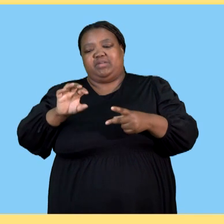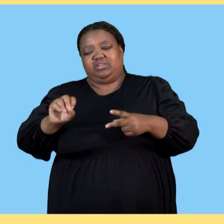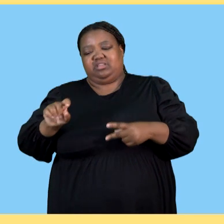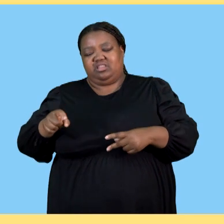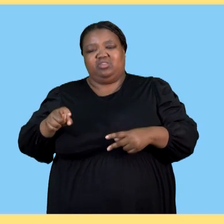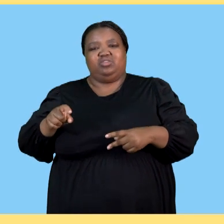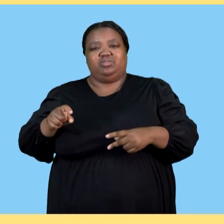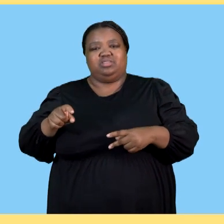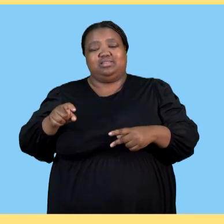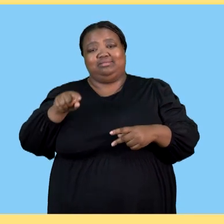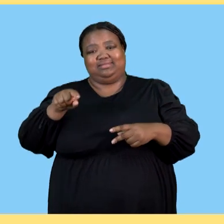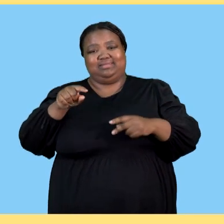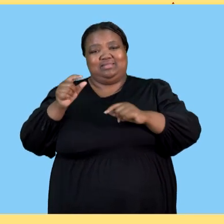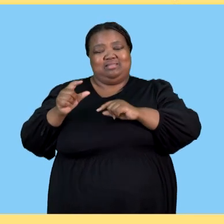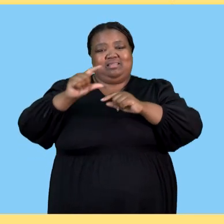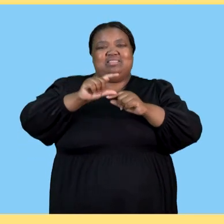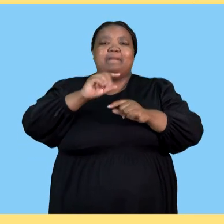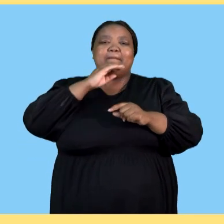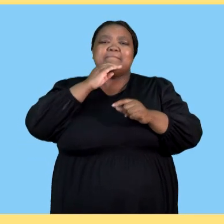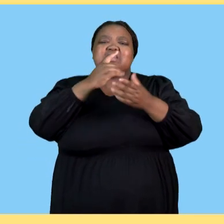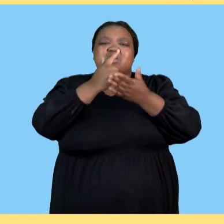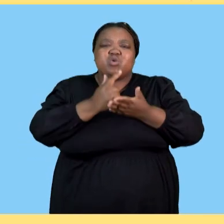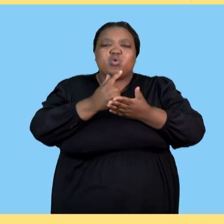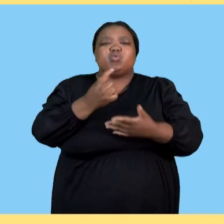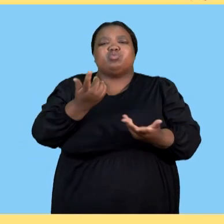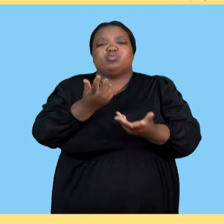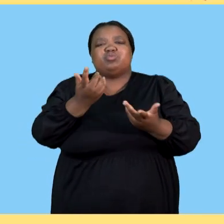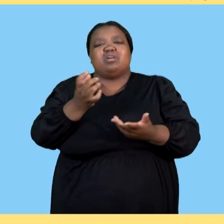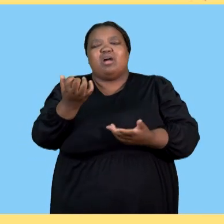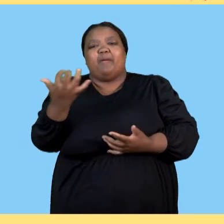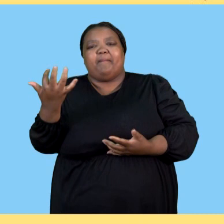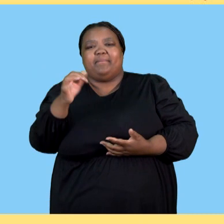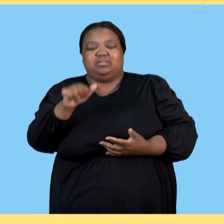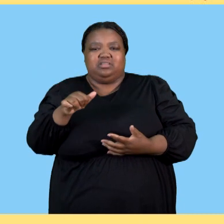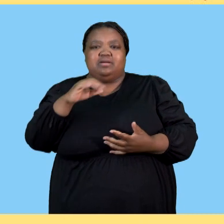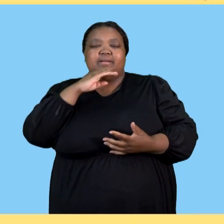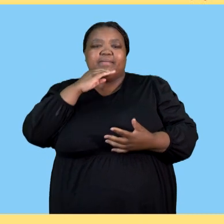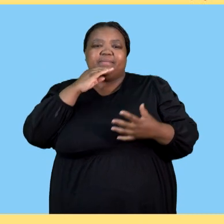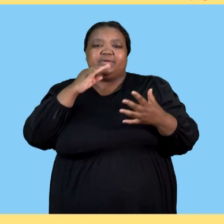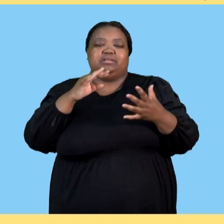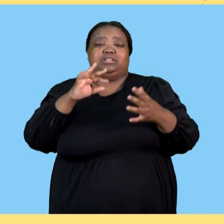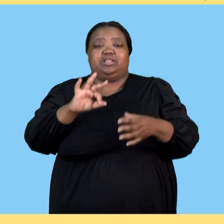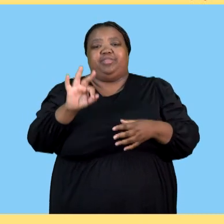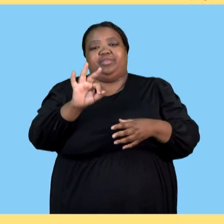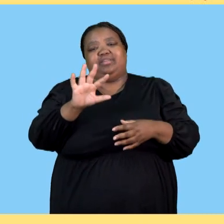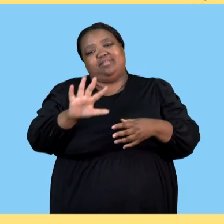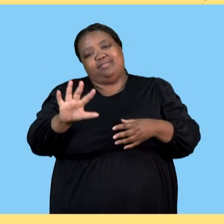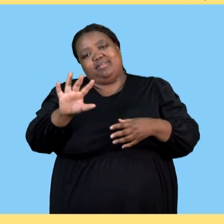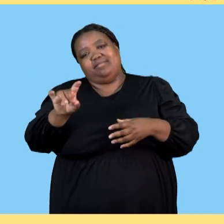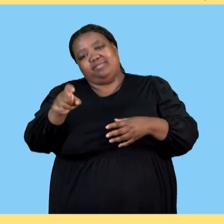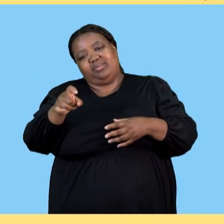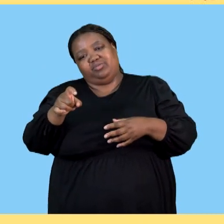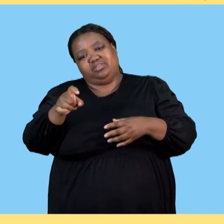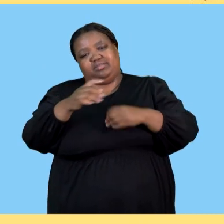and 50 is interest, how much then is the loan? That is 85 minus 50. Therefore,